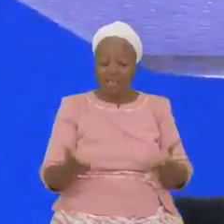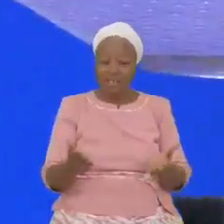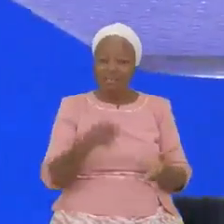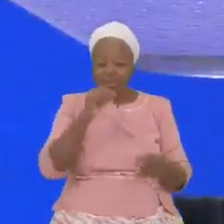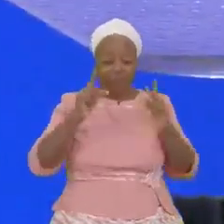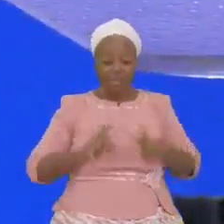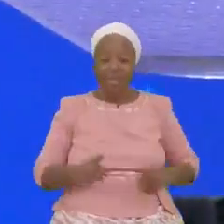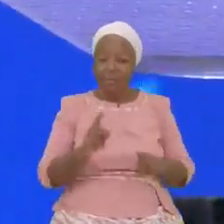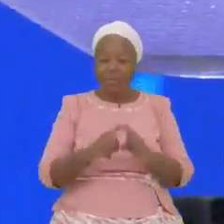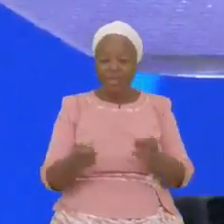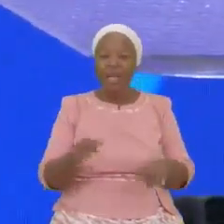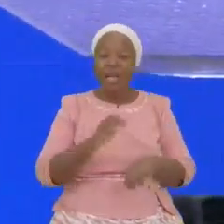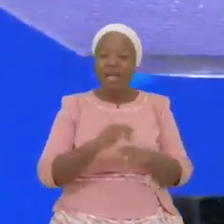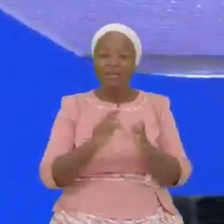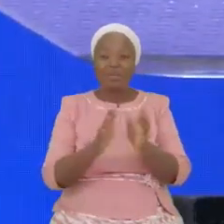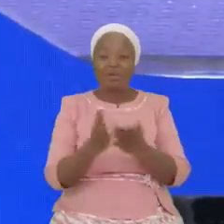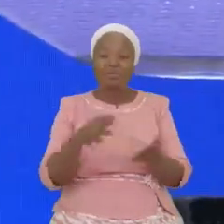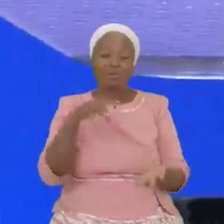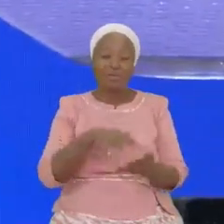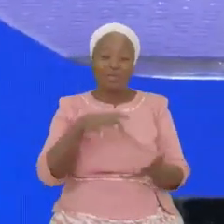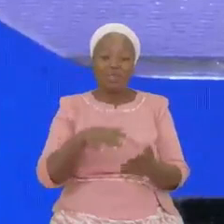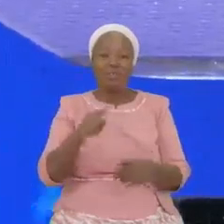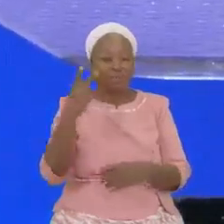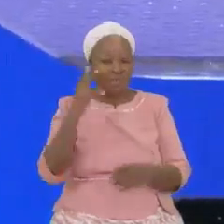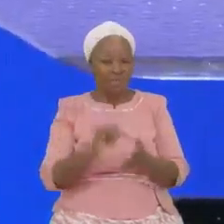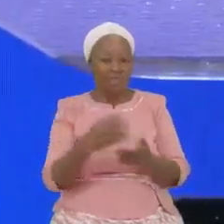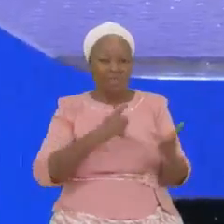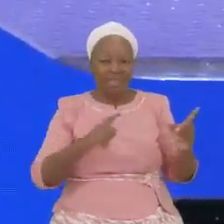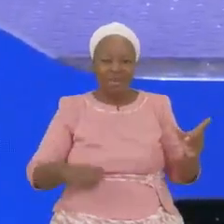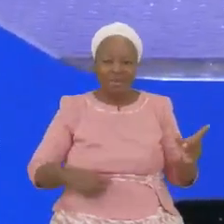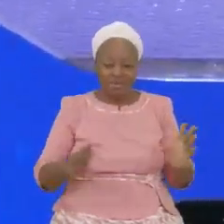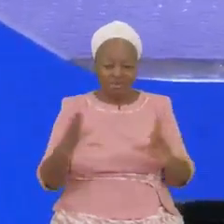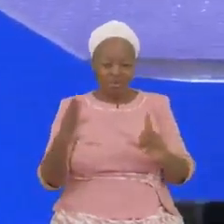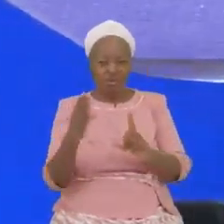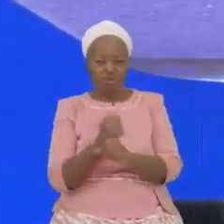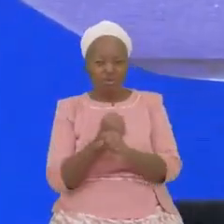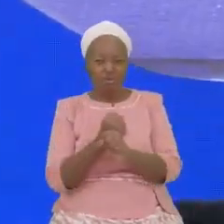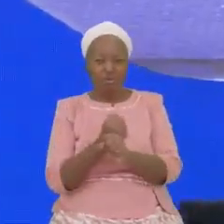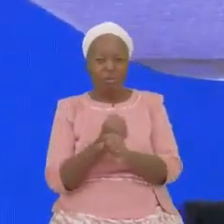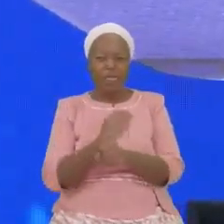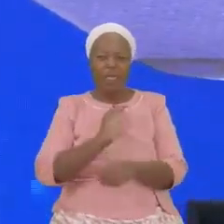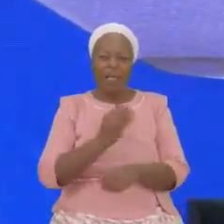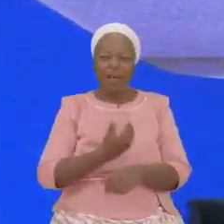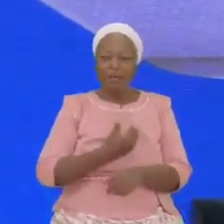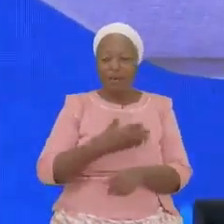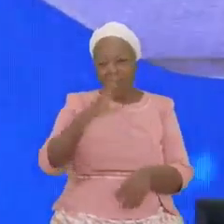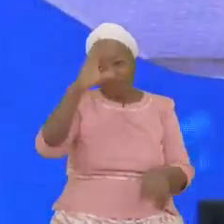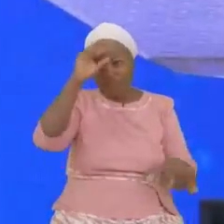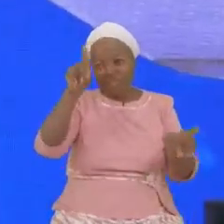Bible study, you'll see that the Lord took our